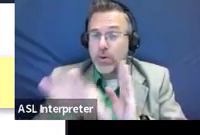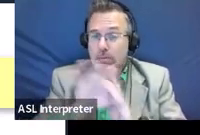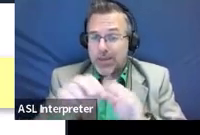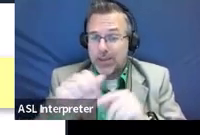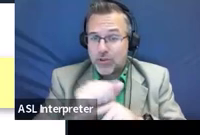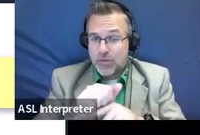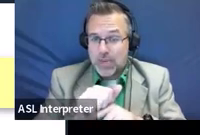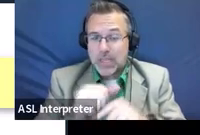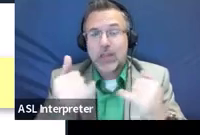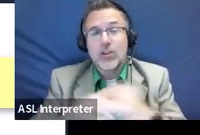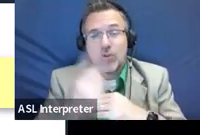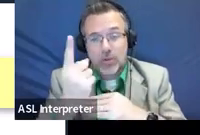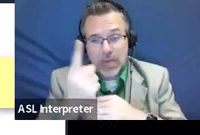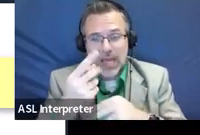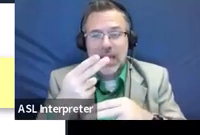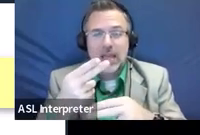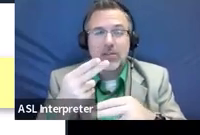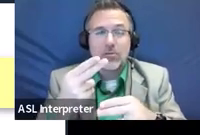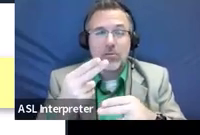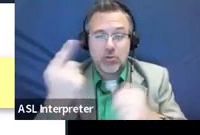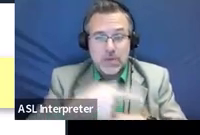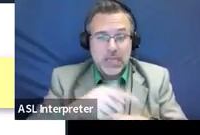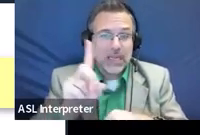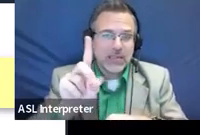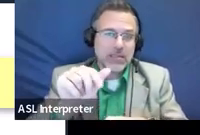today's training is today's date,